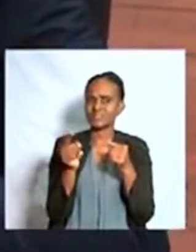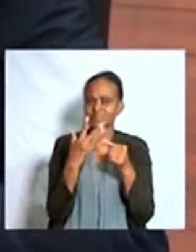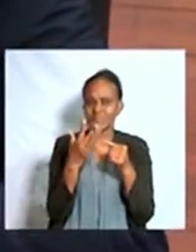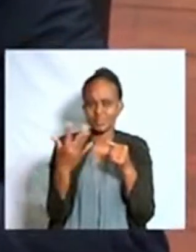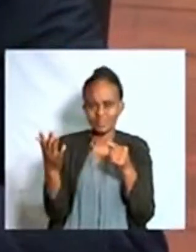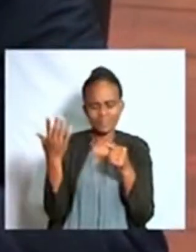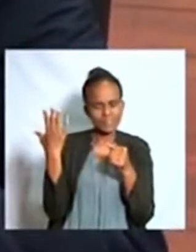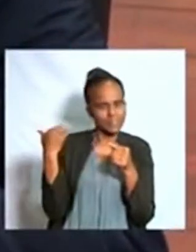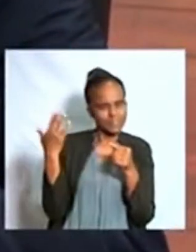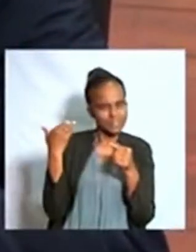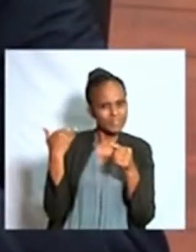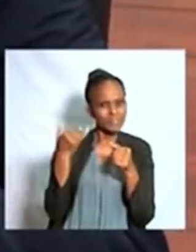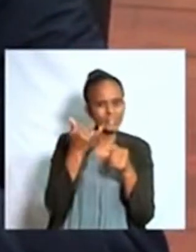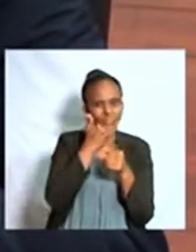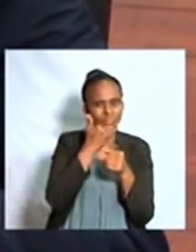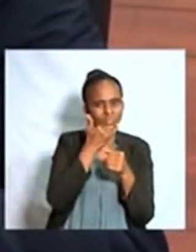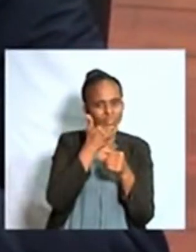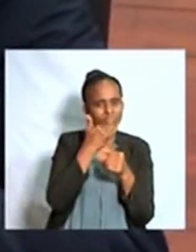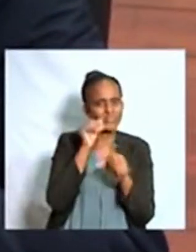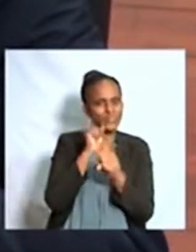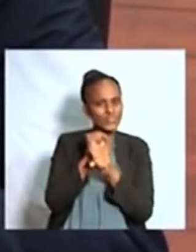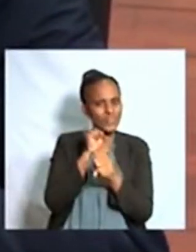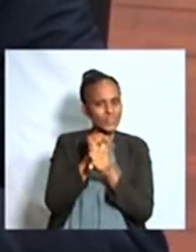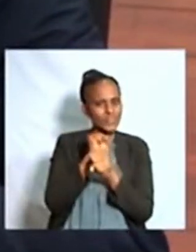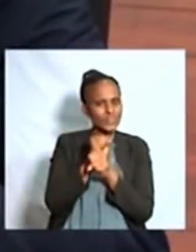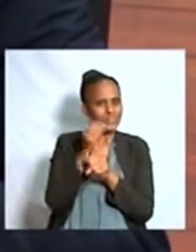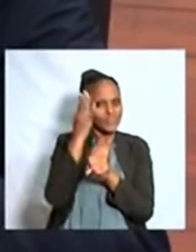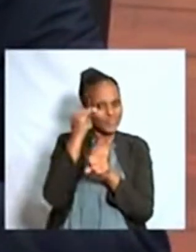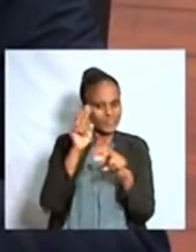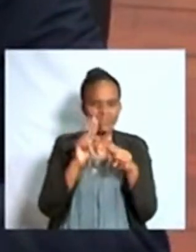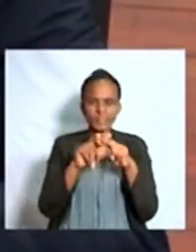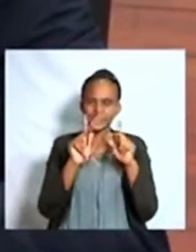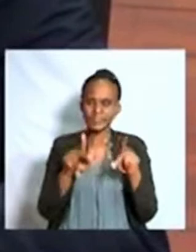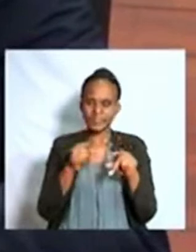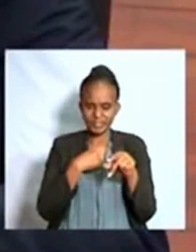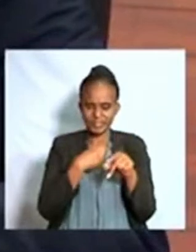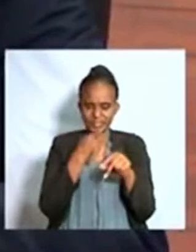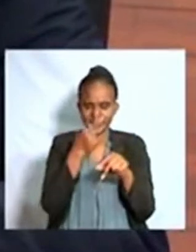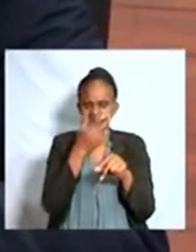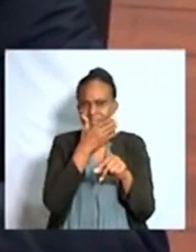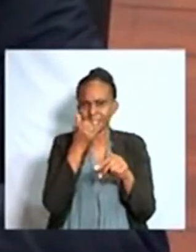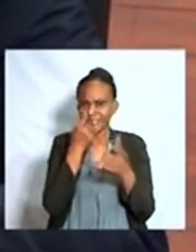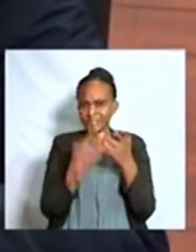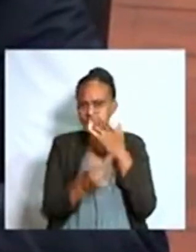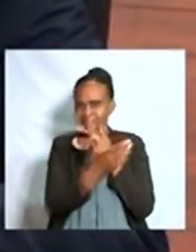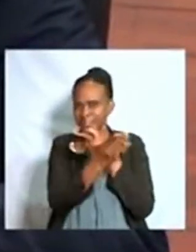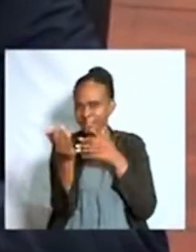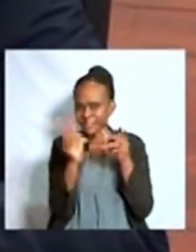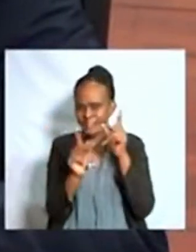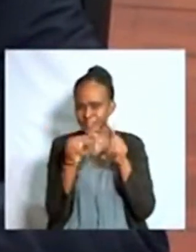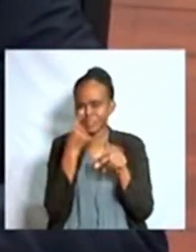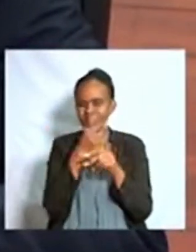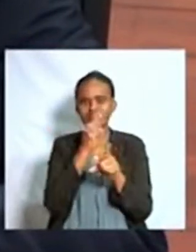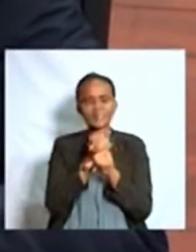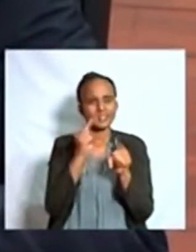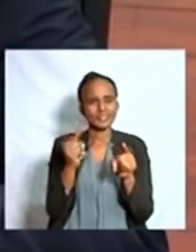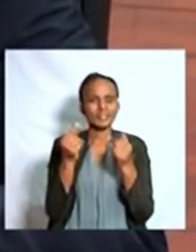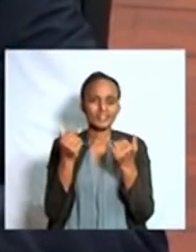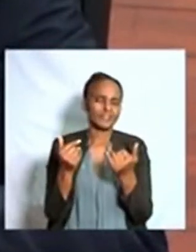were done wrong. No wonder Chair insists to say, what should be done to people who just,